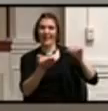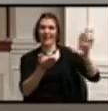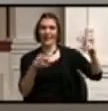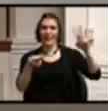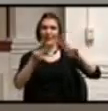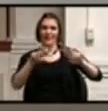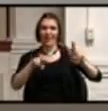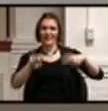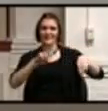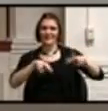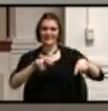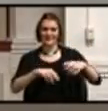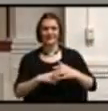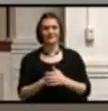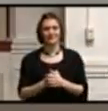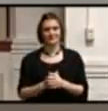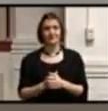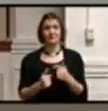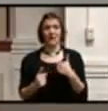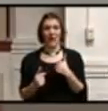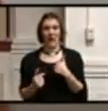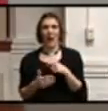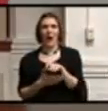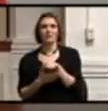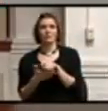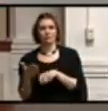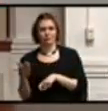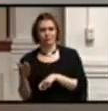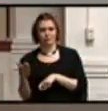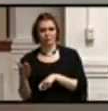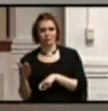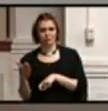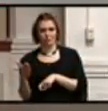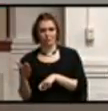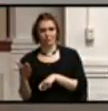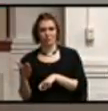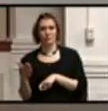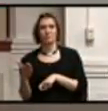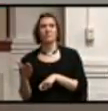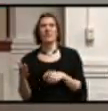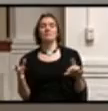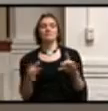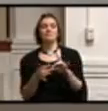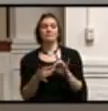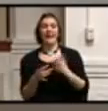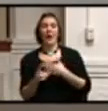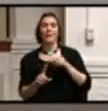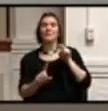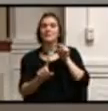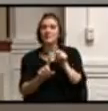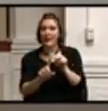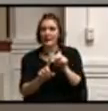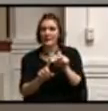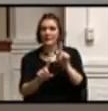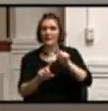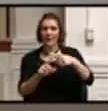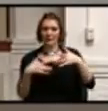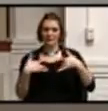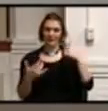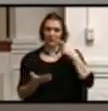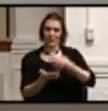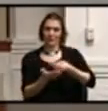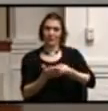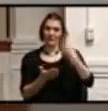analysis. And this is something that I prepare relative to the financial statements. It's our perspective on where we